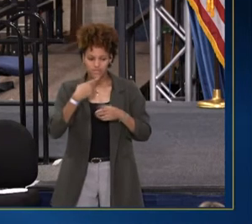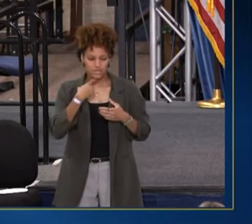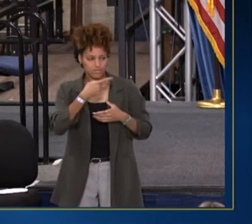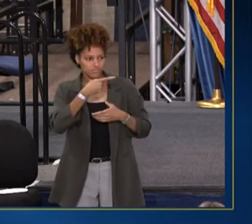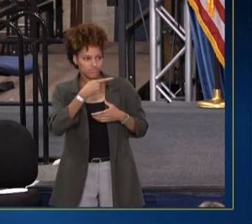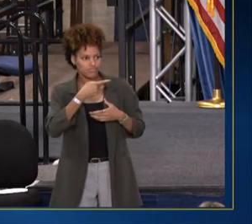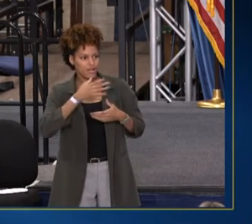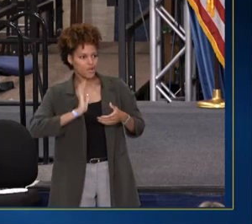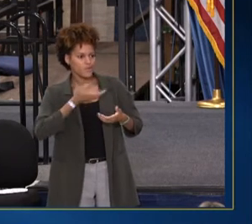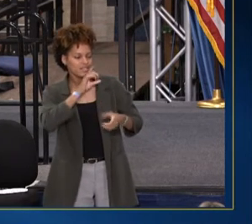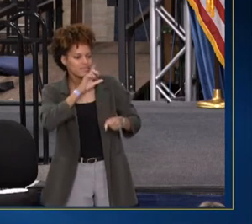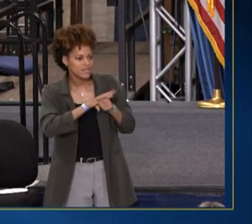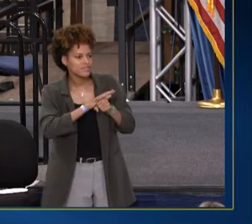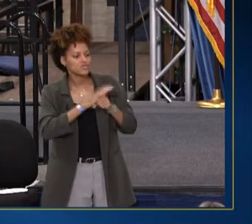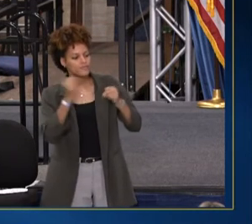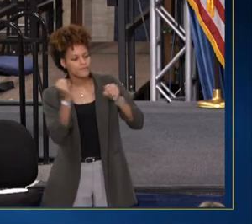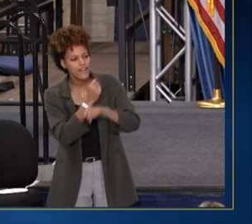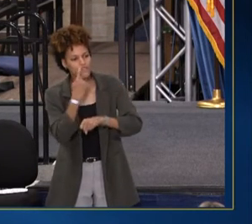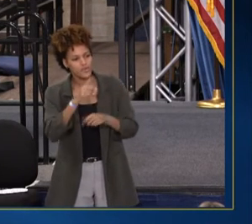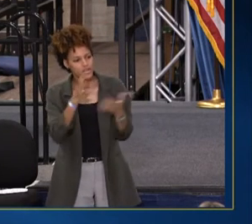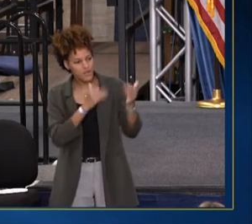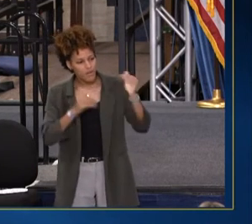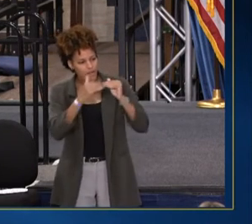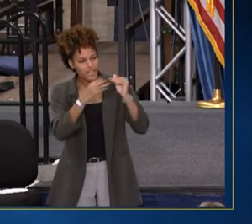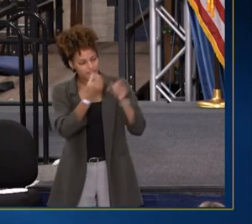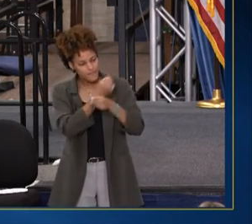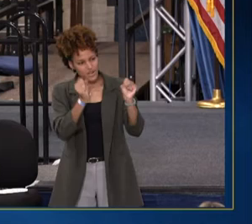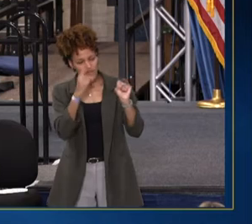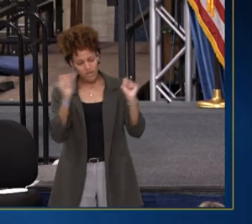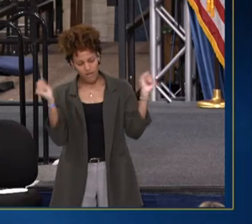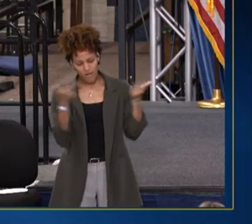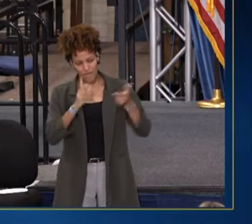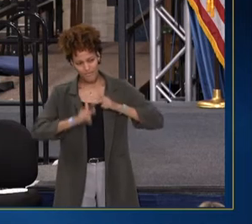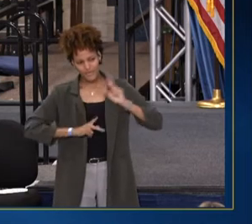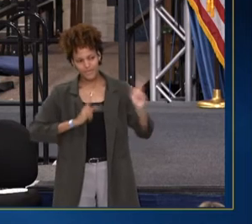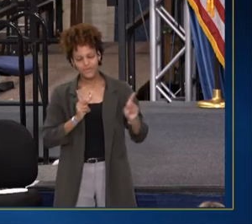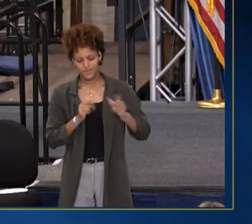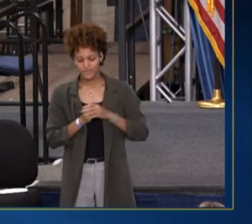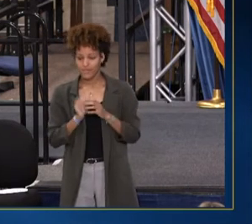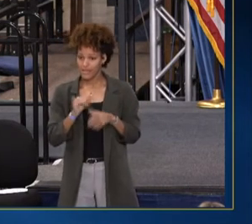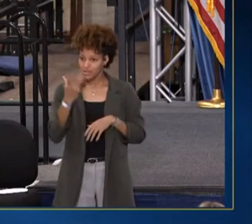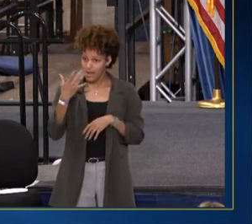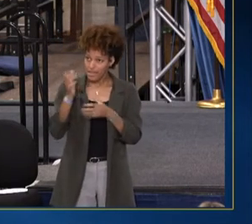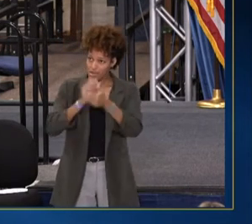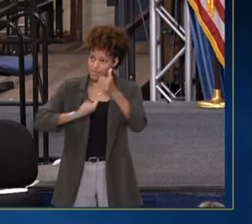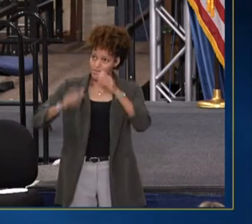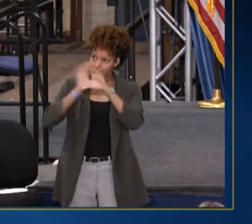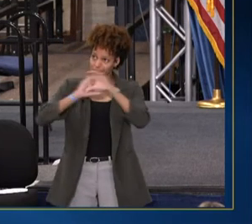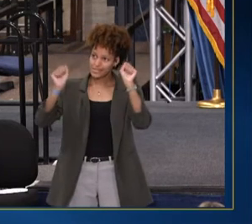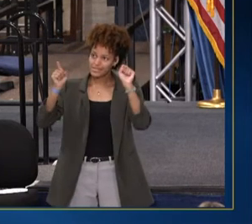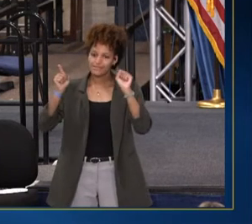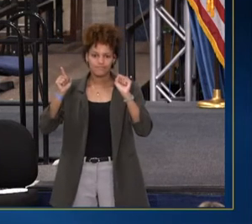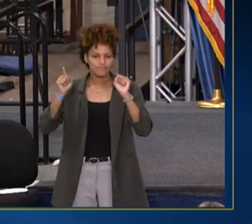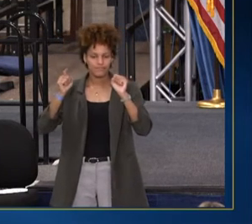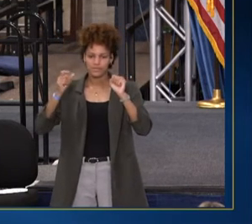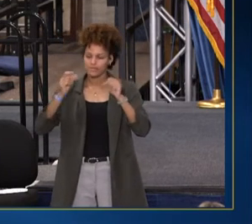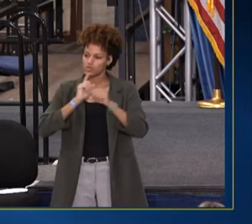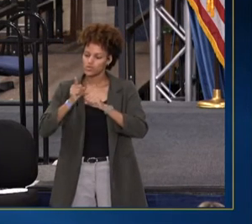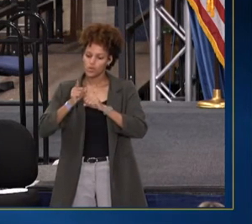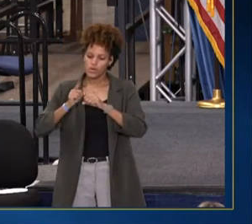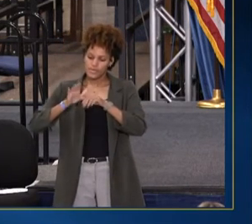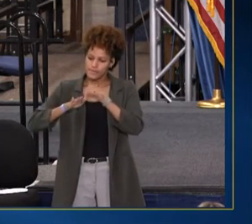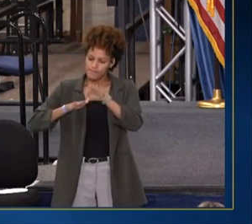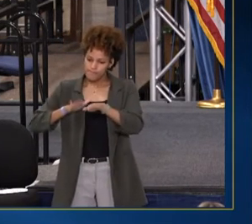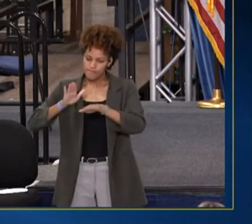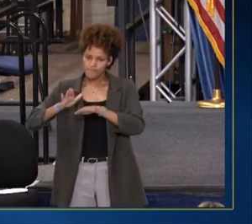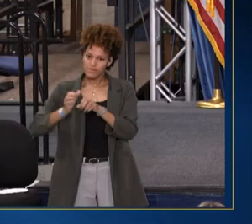to fighting for equality and freedom for all people. It is why the president has taken historic steps to advance equality